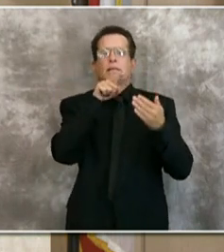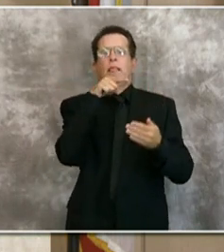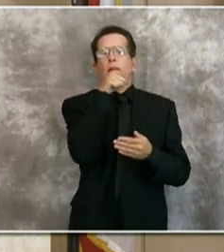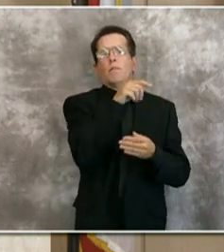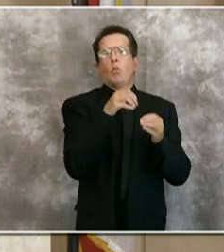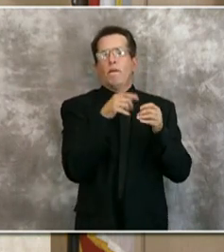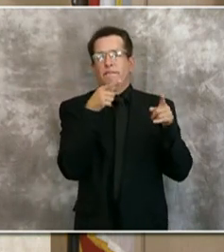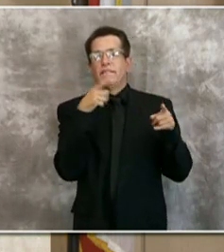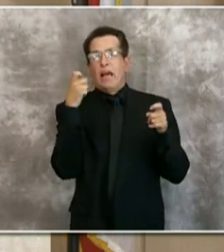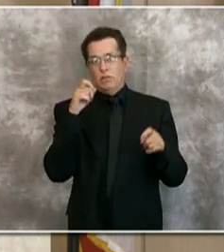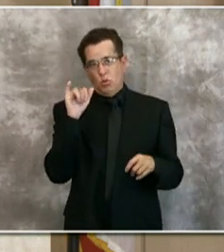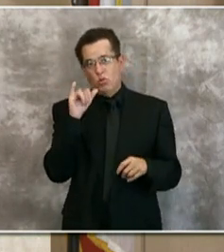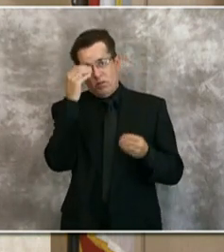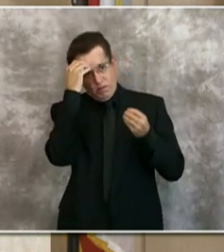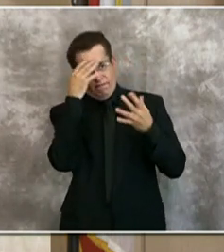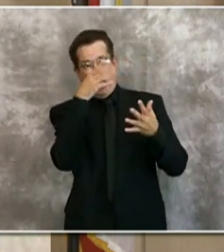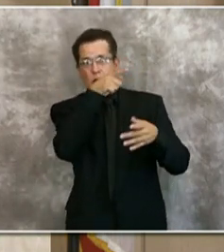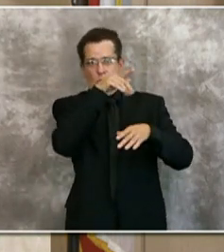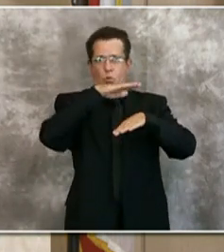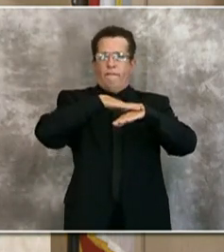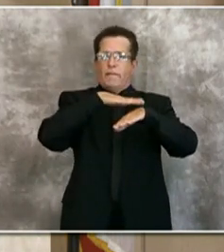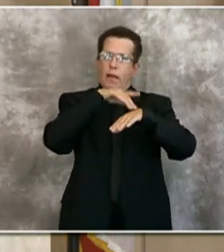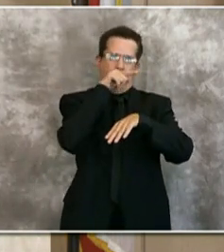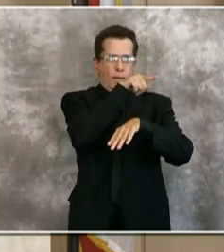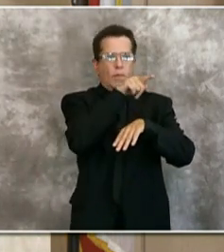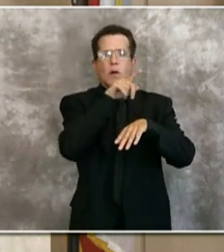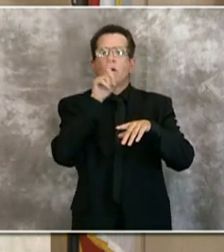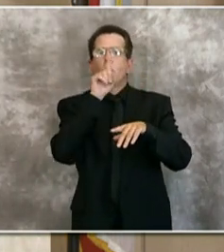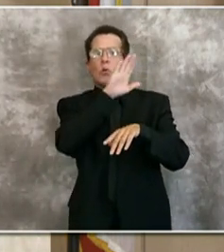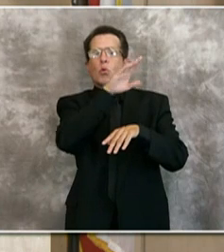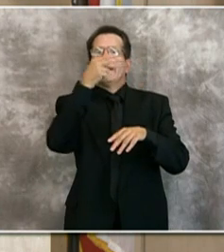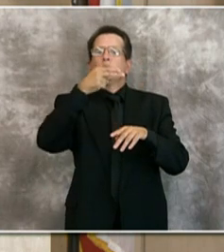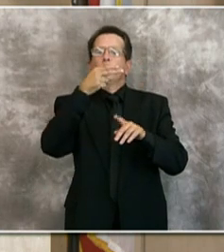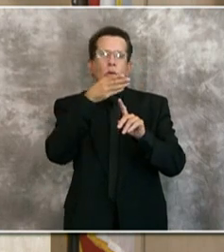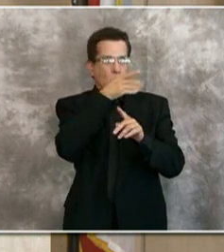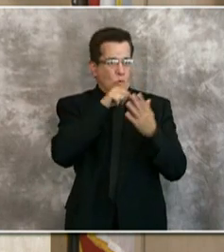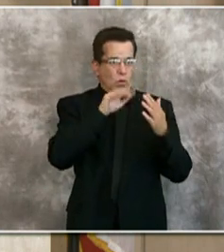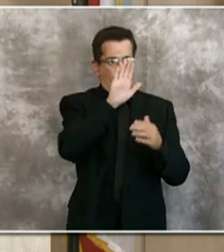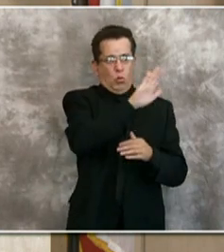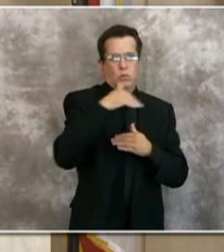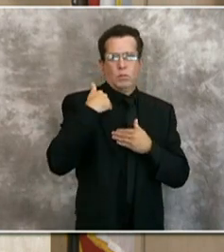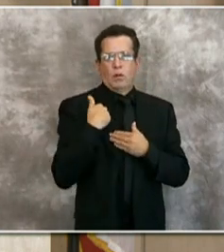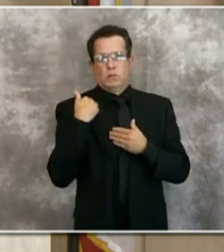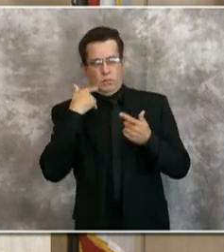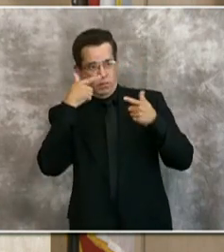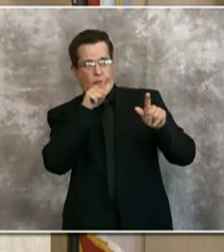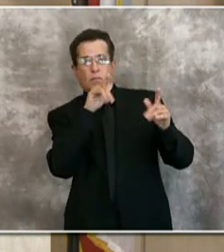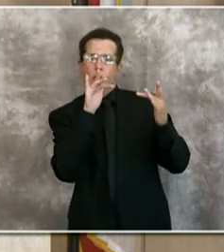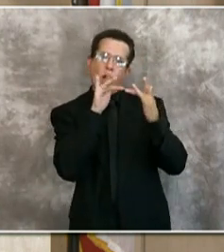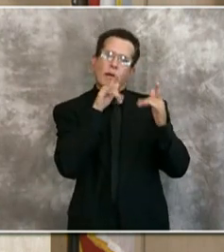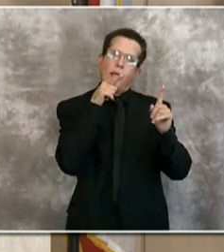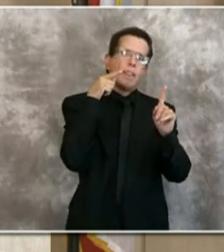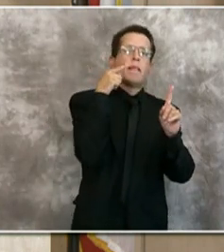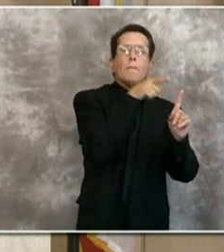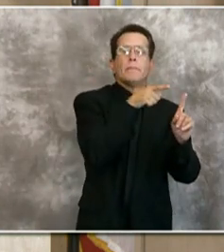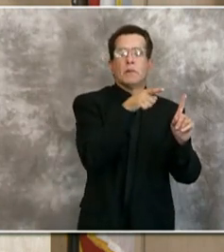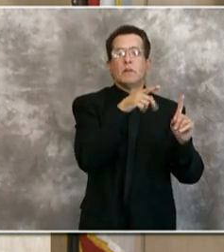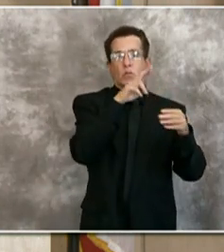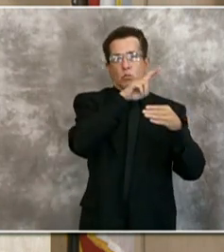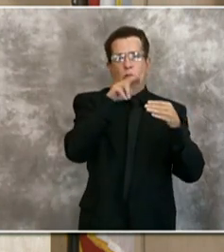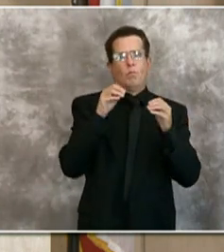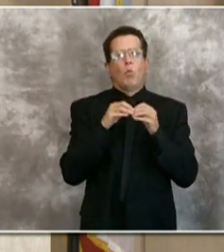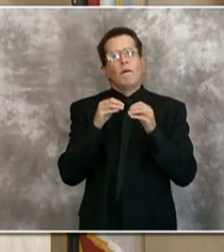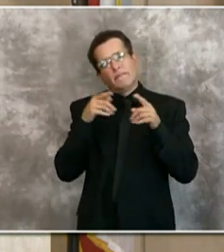notify the individual about their results and responsibilities with their positive test, and identifying close contacts, and then